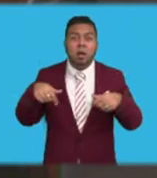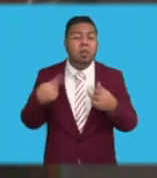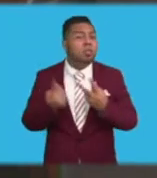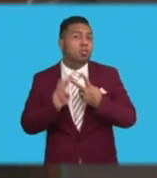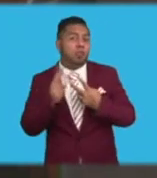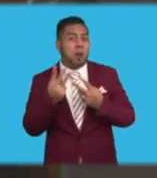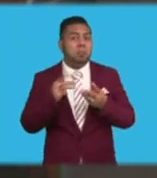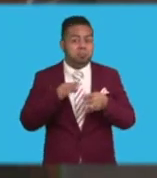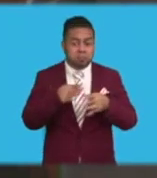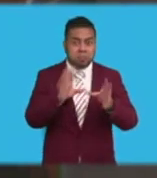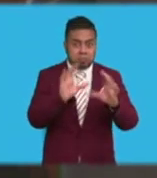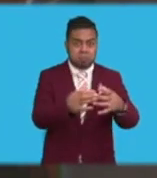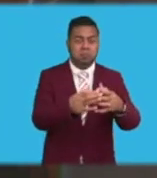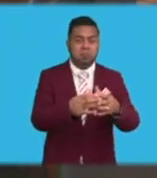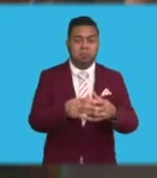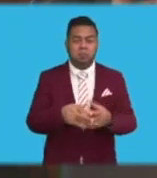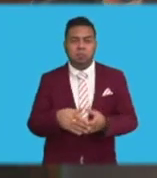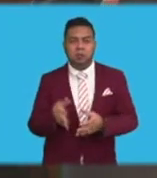decides what the solution